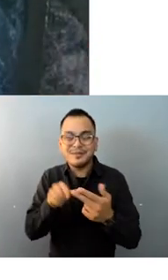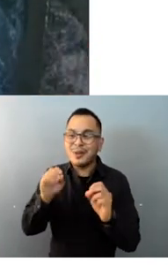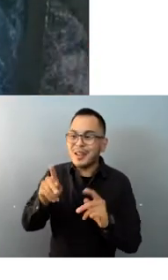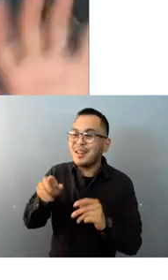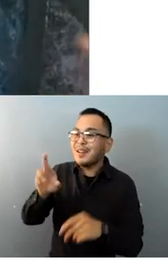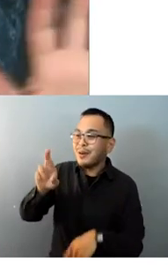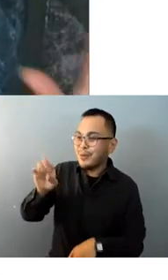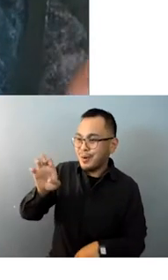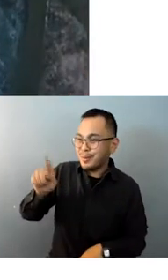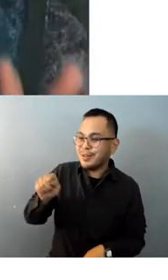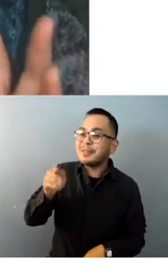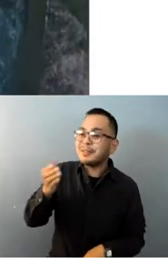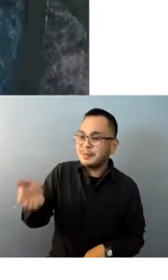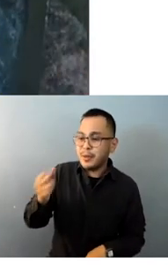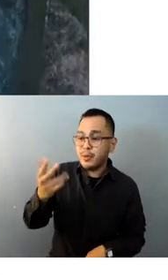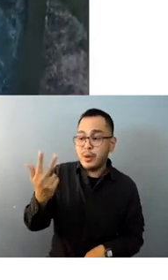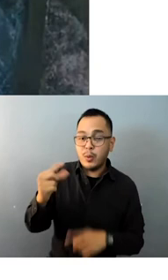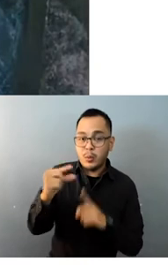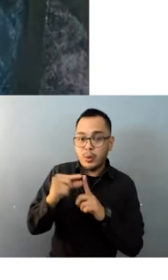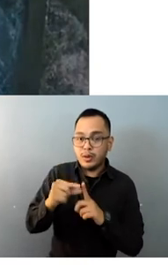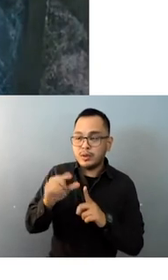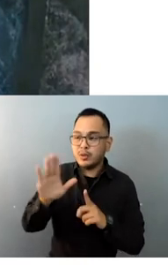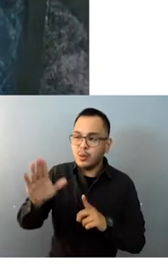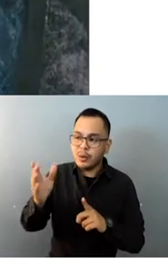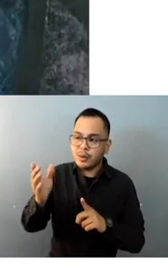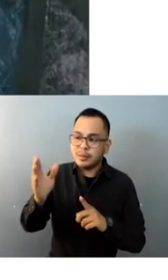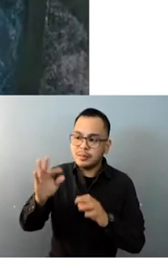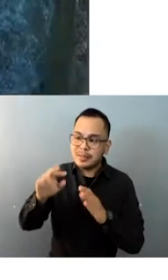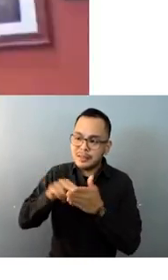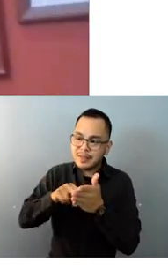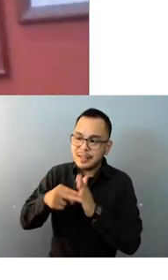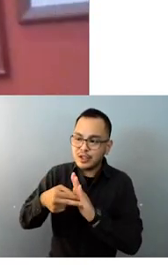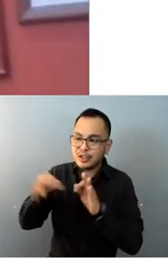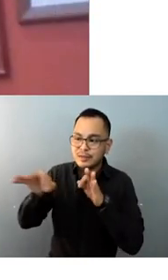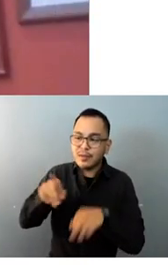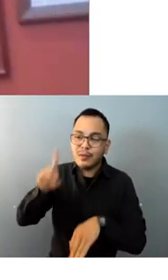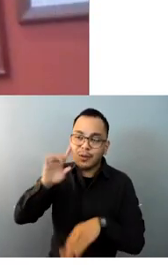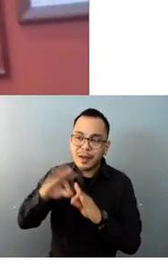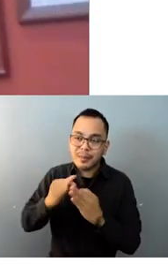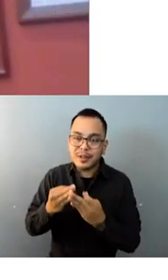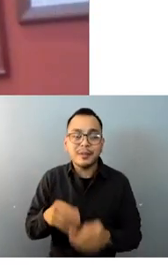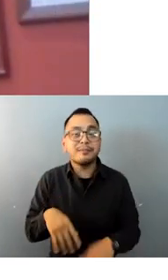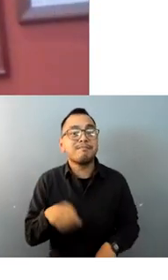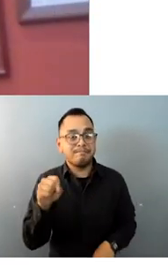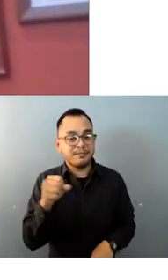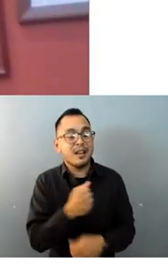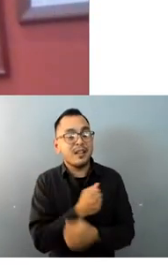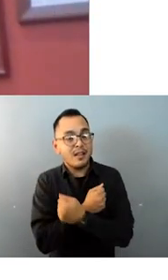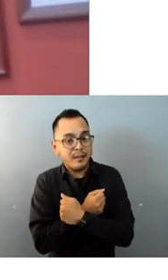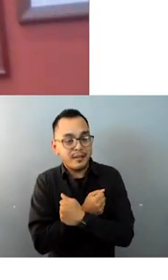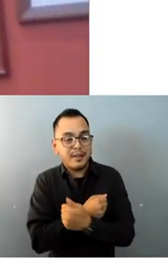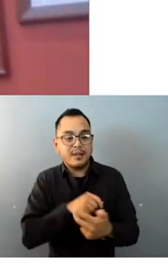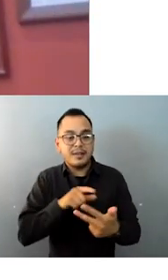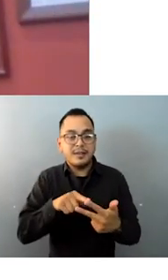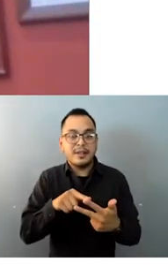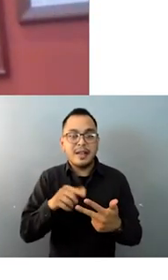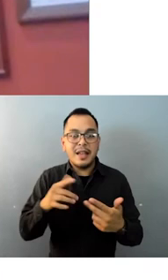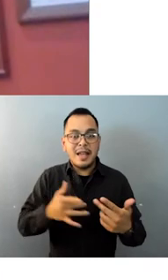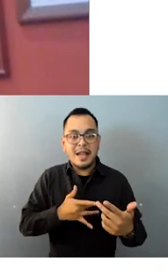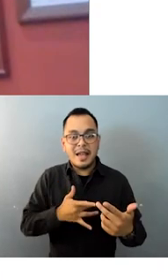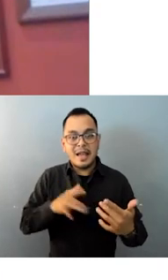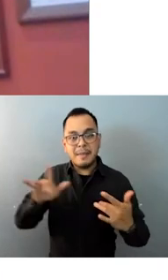have two or three words that describe your understanding of family? Sure. I was going to say loving, empathy,